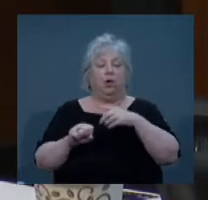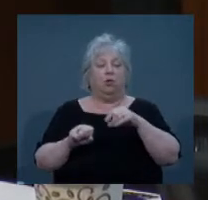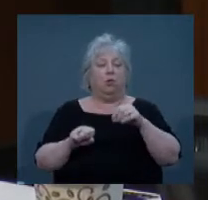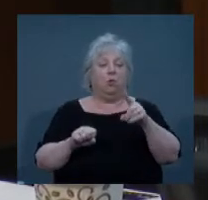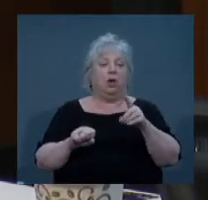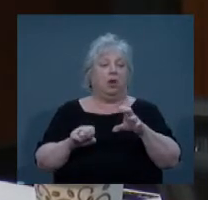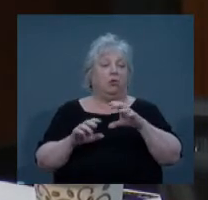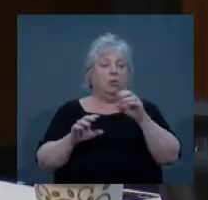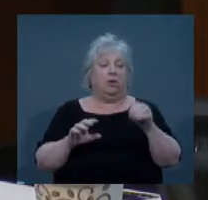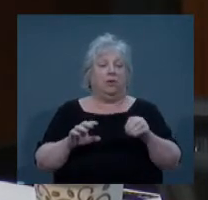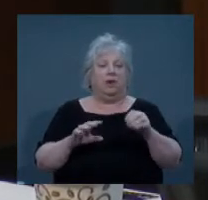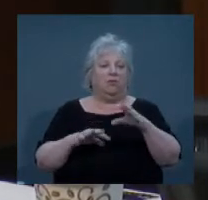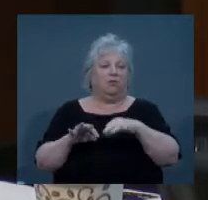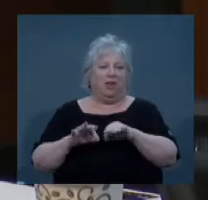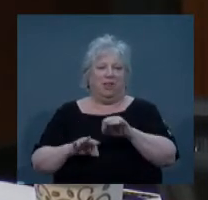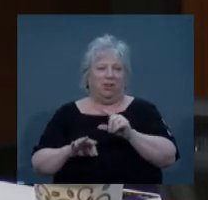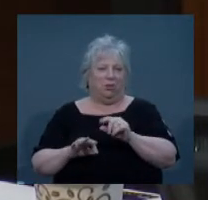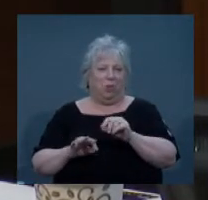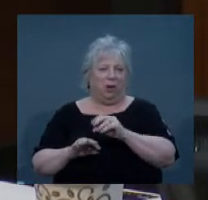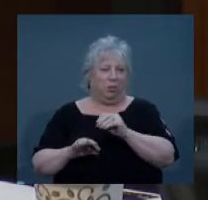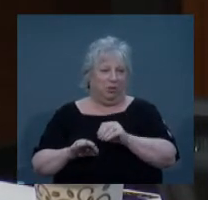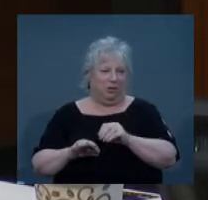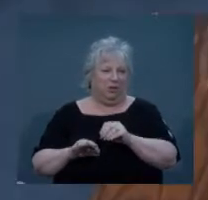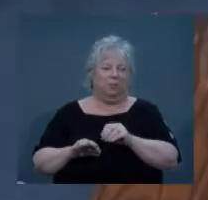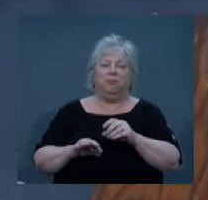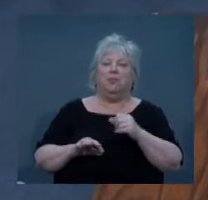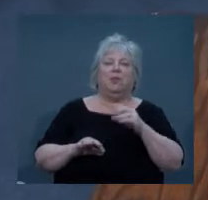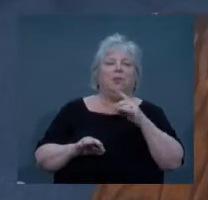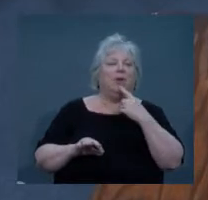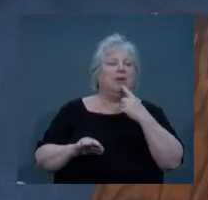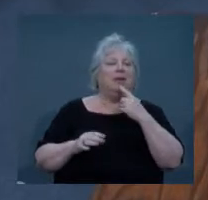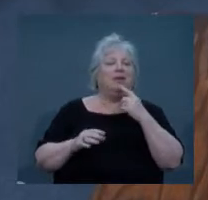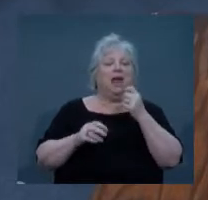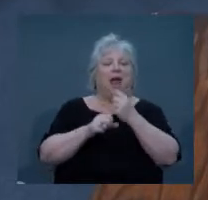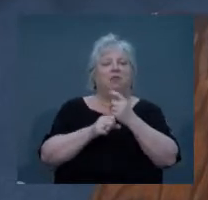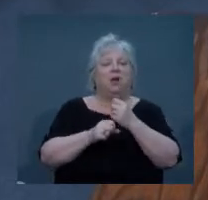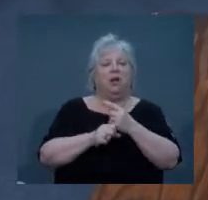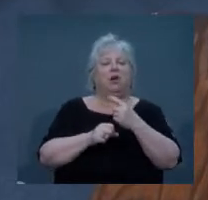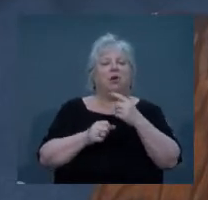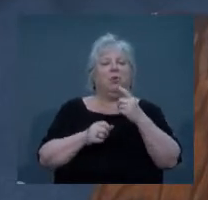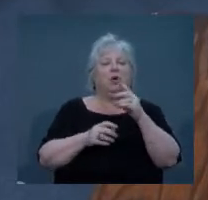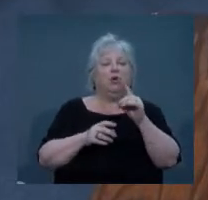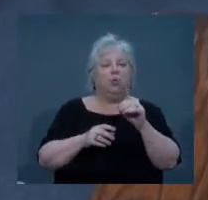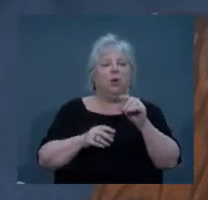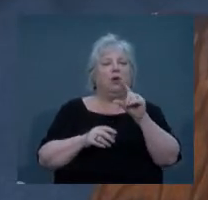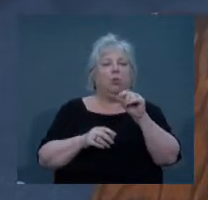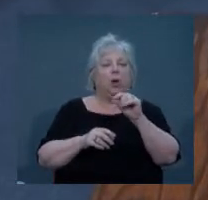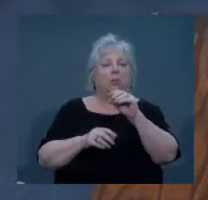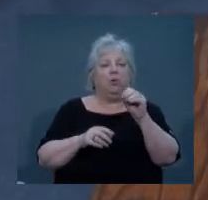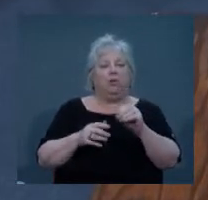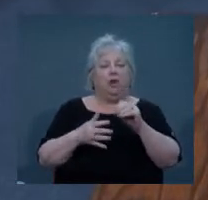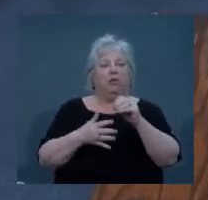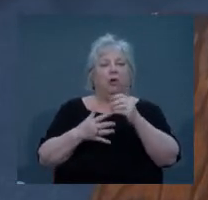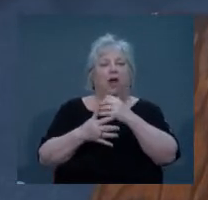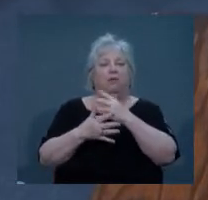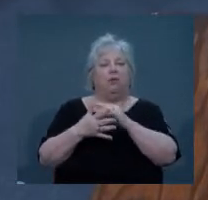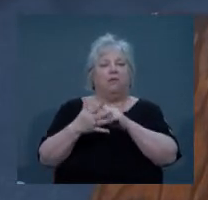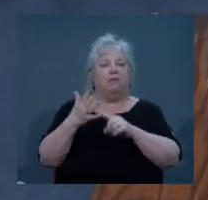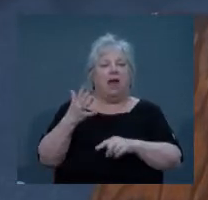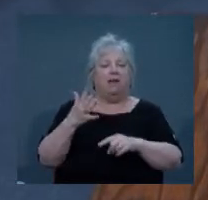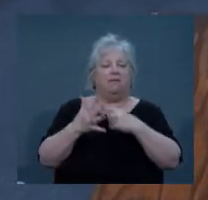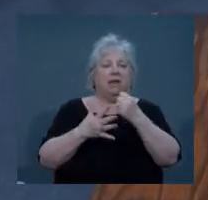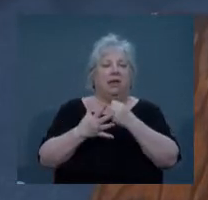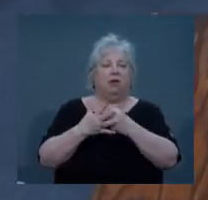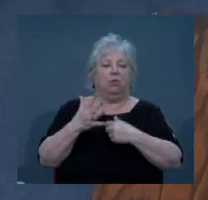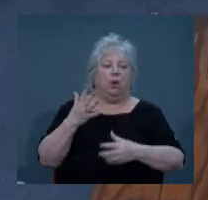we're talking about? No, what it's saying is we're doing 20% annually, so after 5 years, we would have reached 100%. And